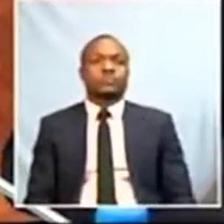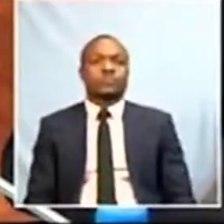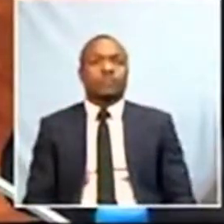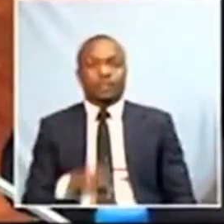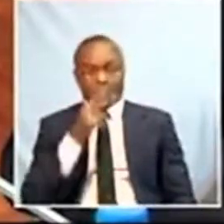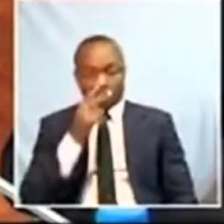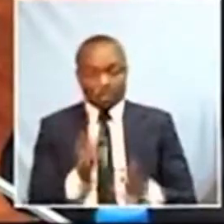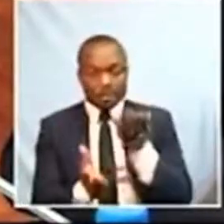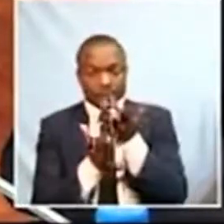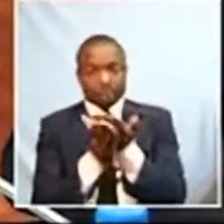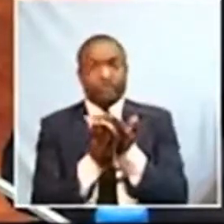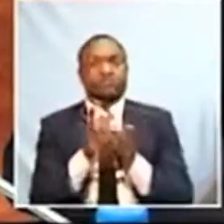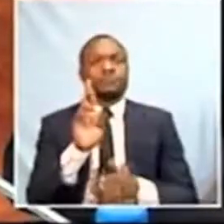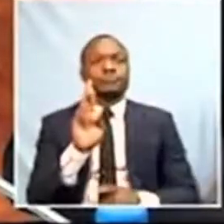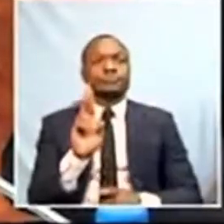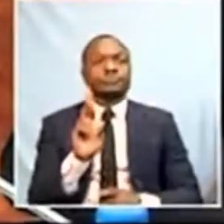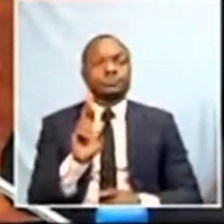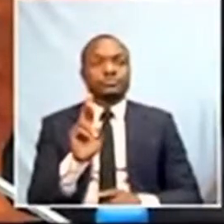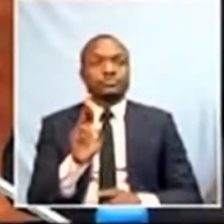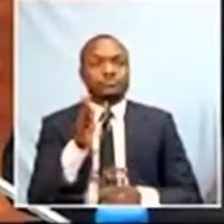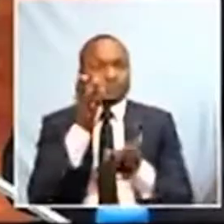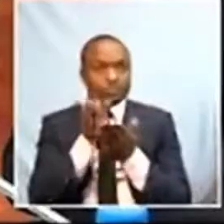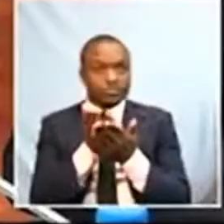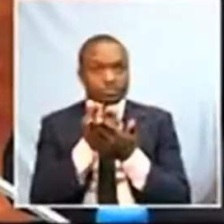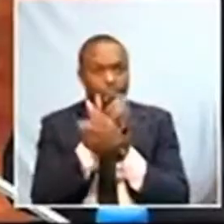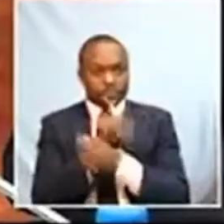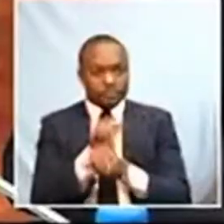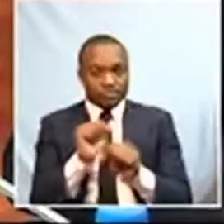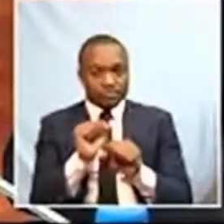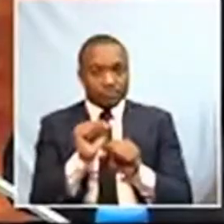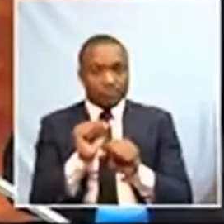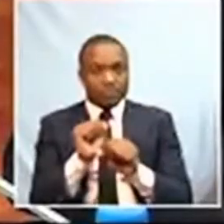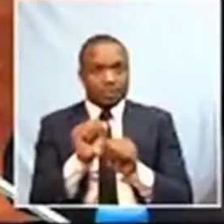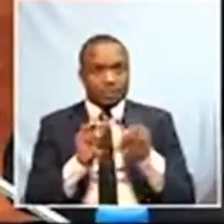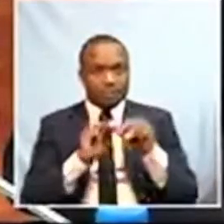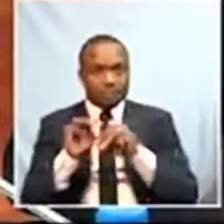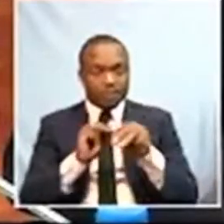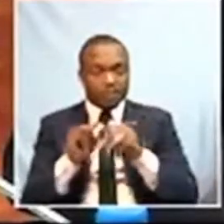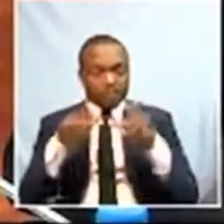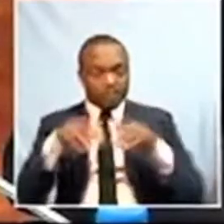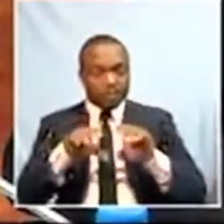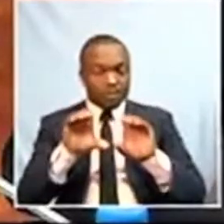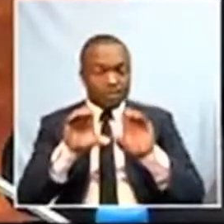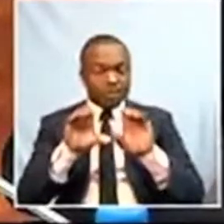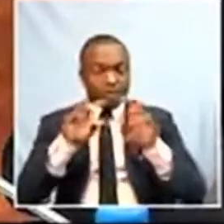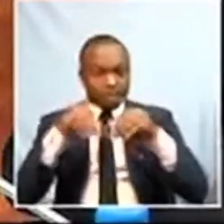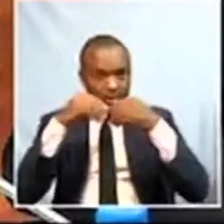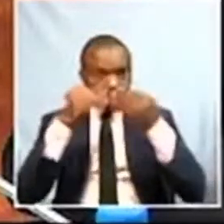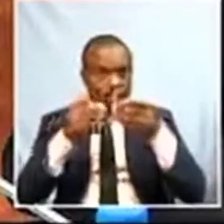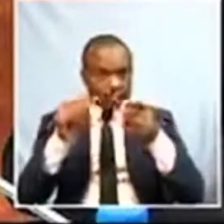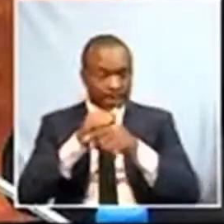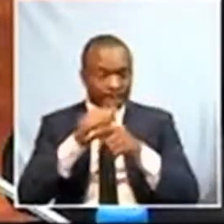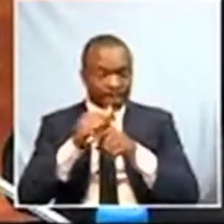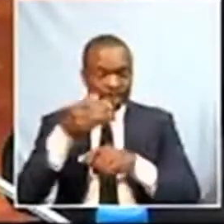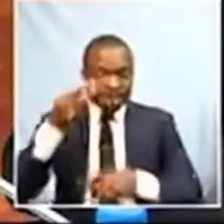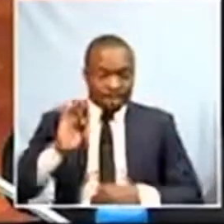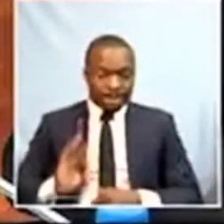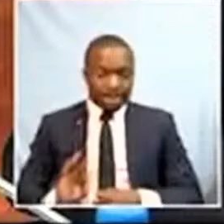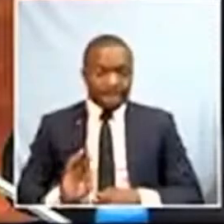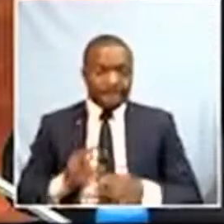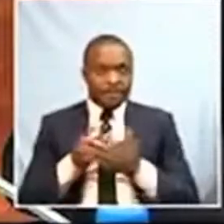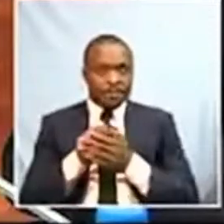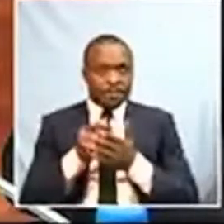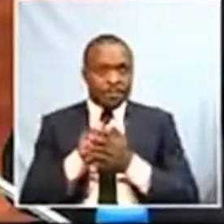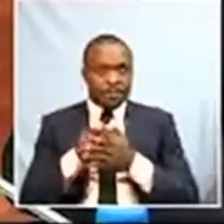See Appendix R. Remedial measures. Management will continue to provide training to beneficiaries on